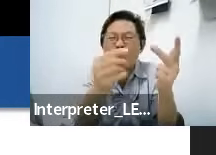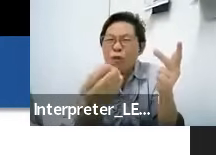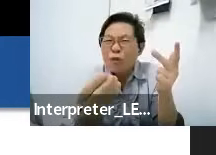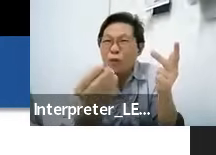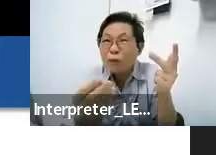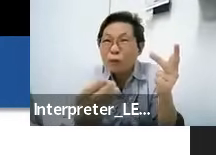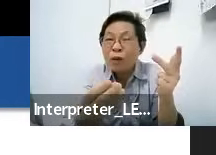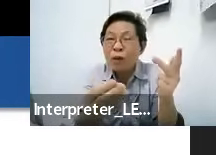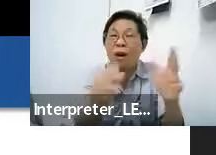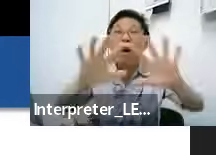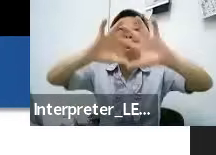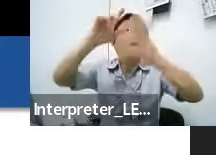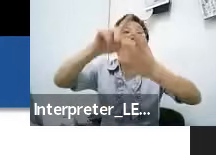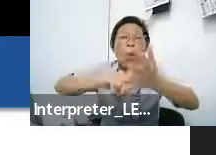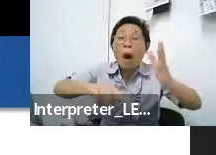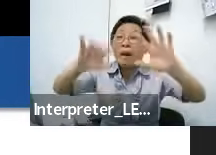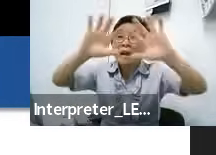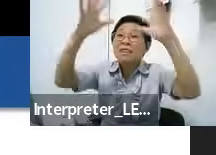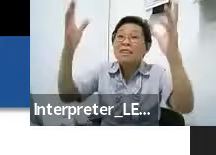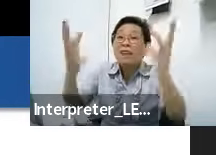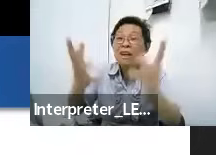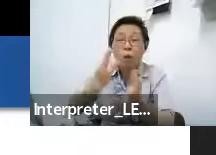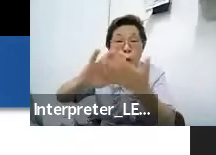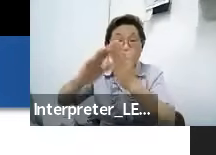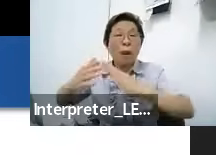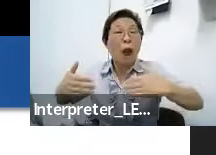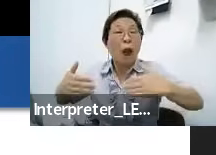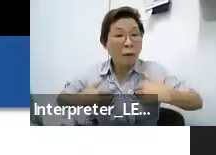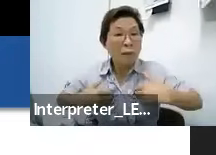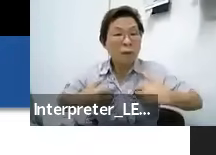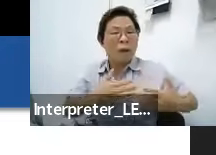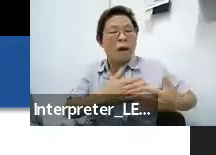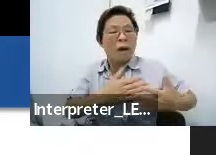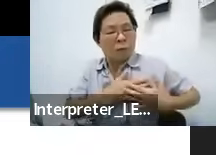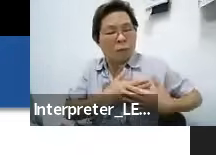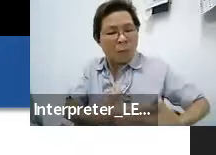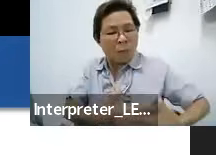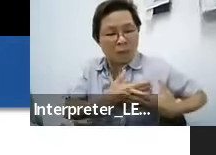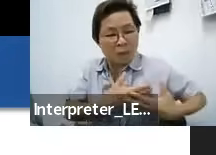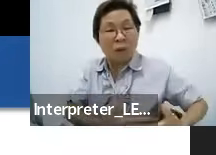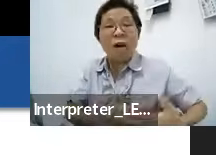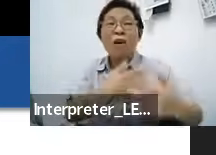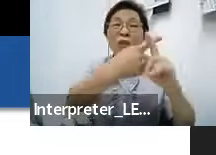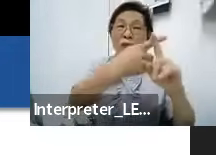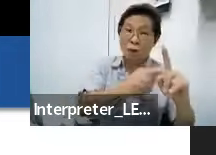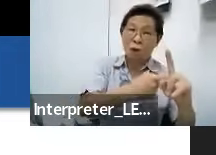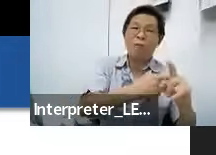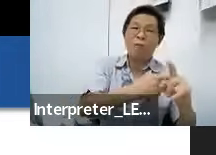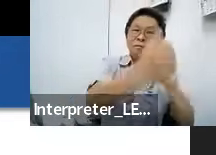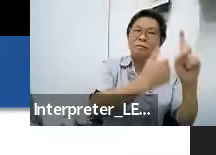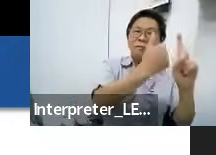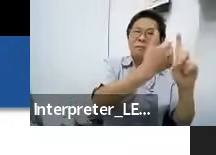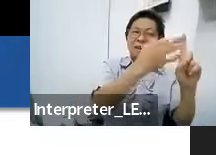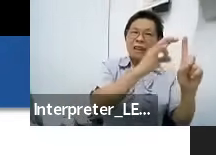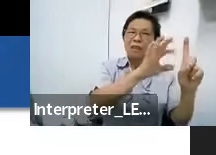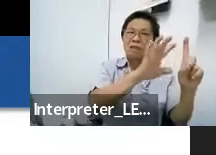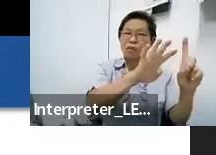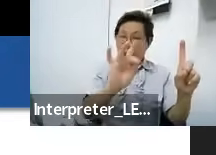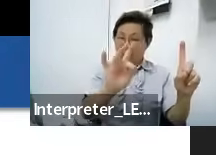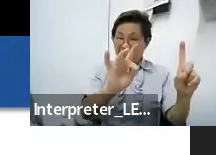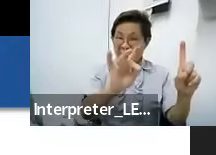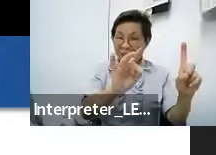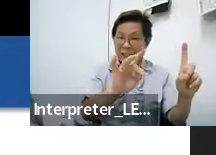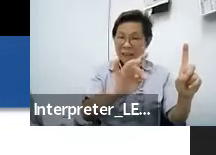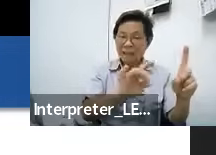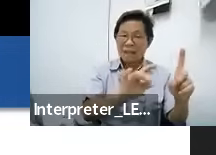the international community has been committing themselves to from 1948 with the